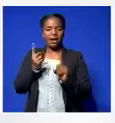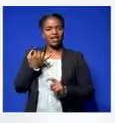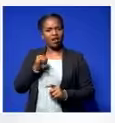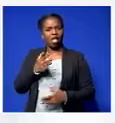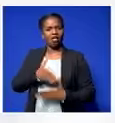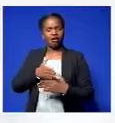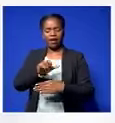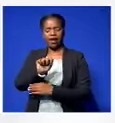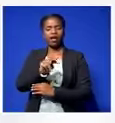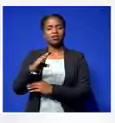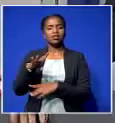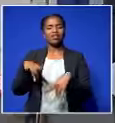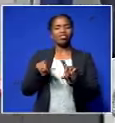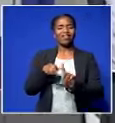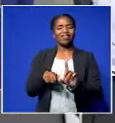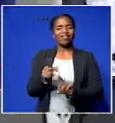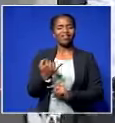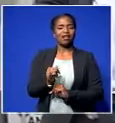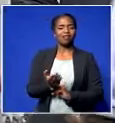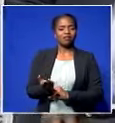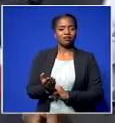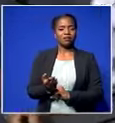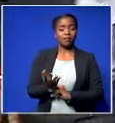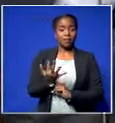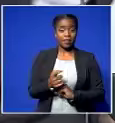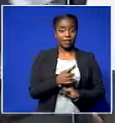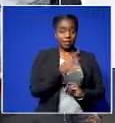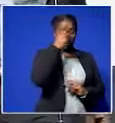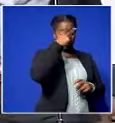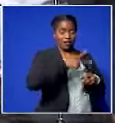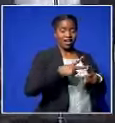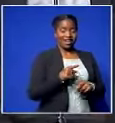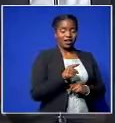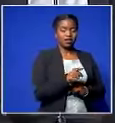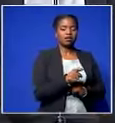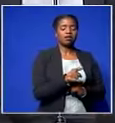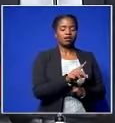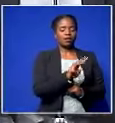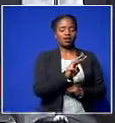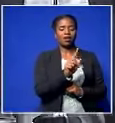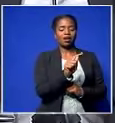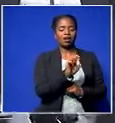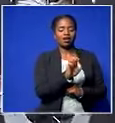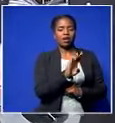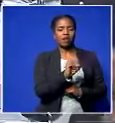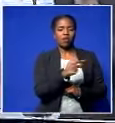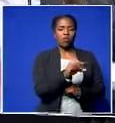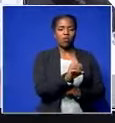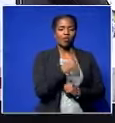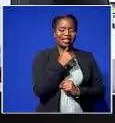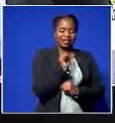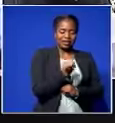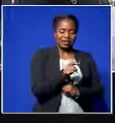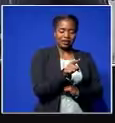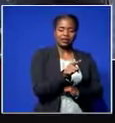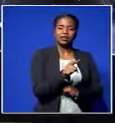provincial ANC chairperson. Enter Professor Tebogo Job Mokgoro, touted as the person to